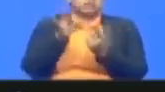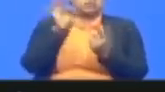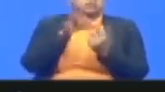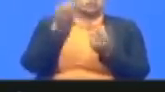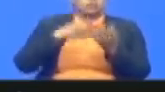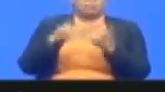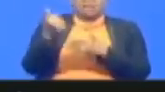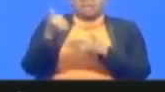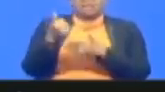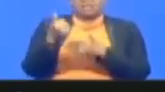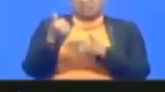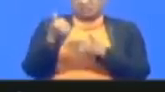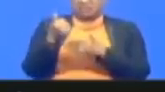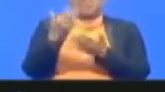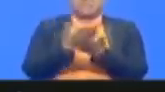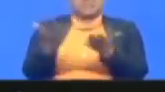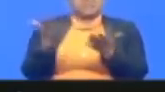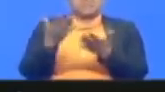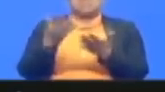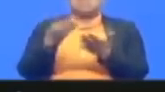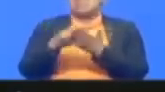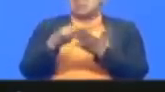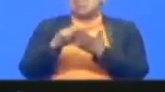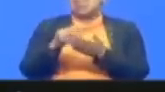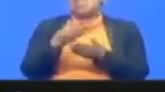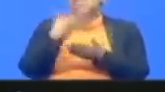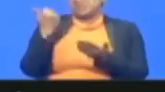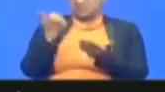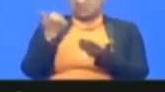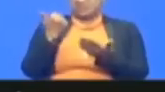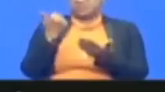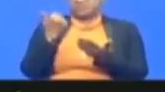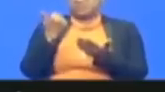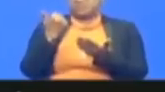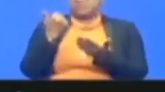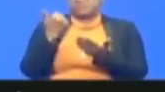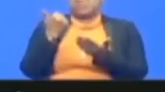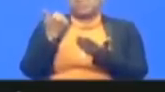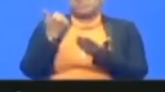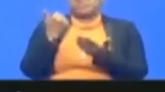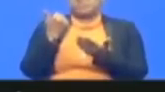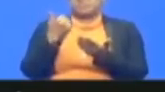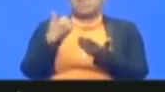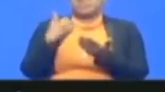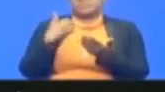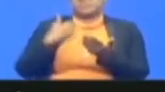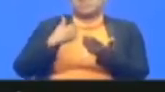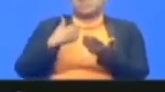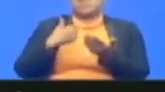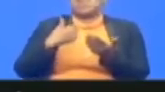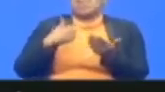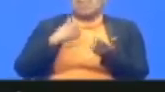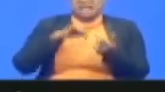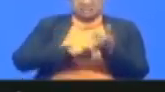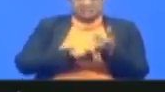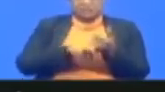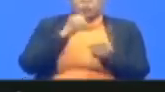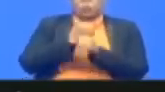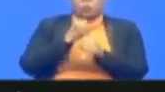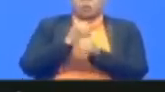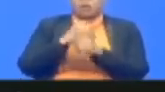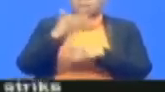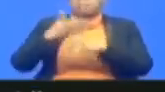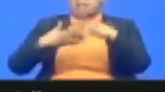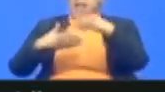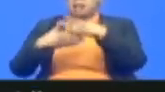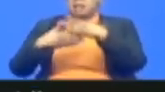the most ideal prices to fit her family's limited income. Mtu anafanya mjengo kama sisi hapa. Mzee anafanya mjengo. Na